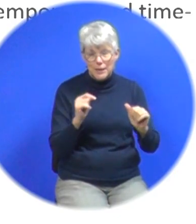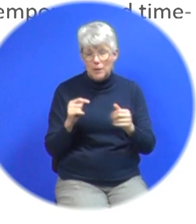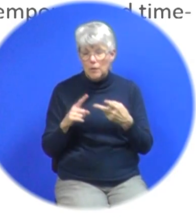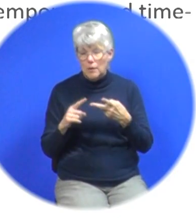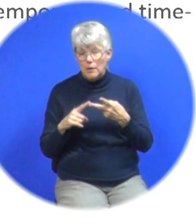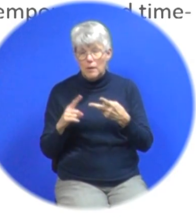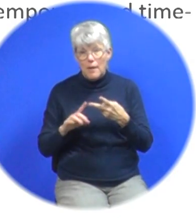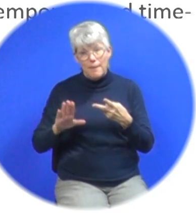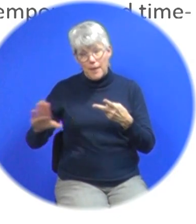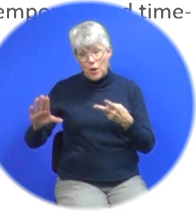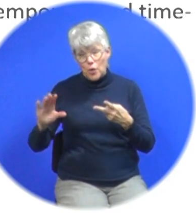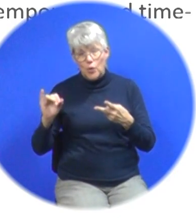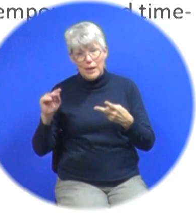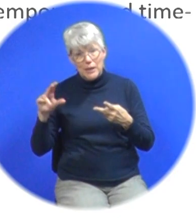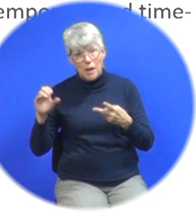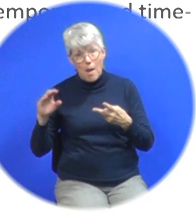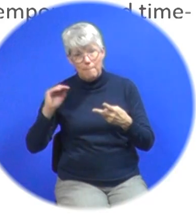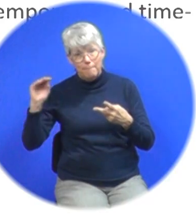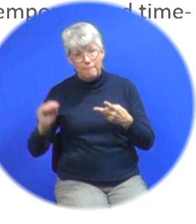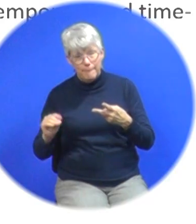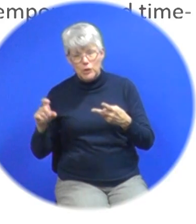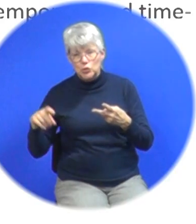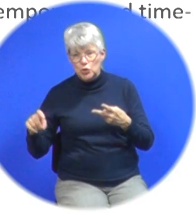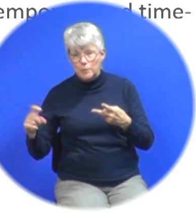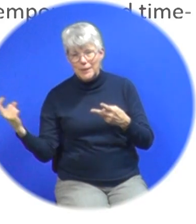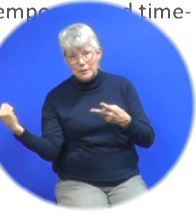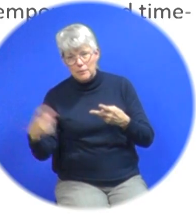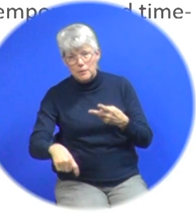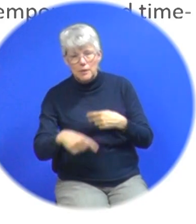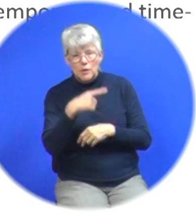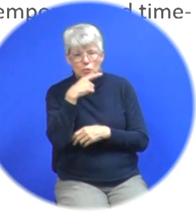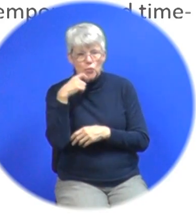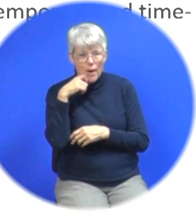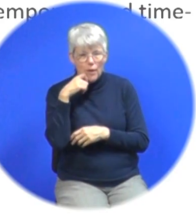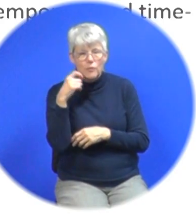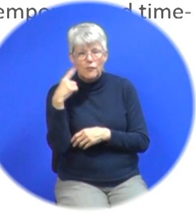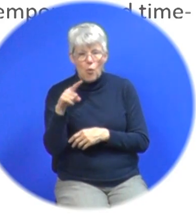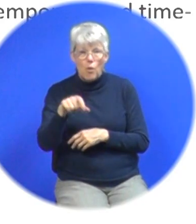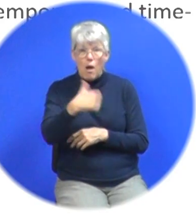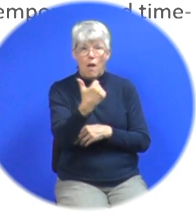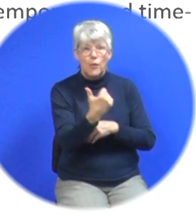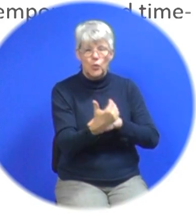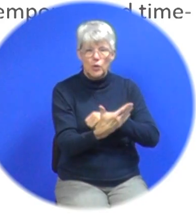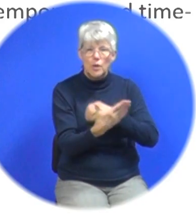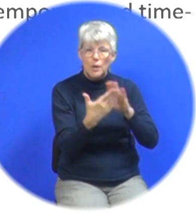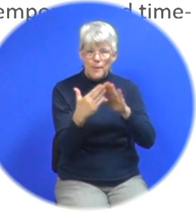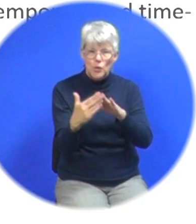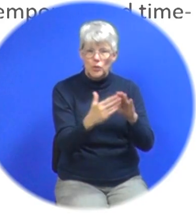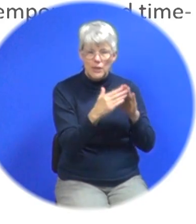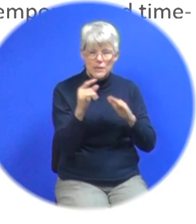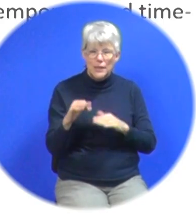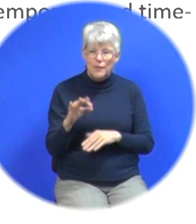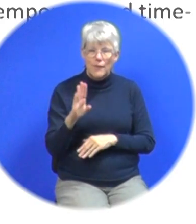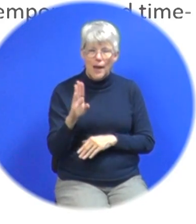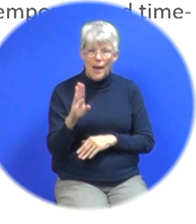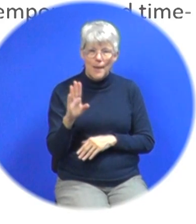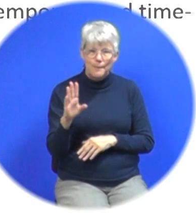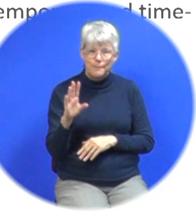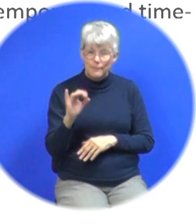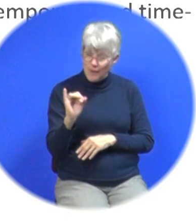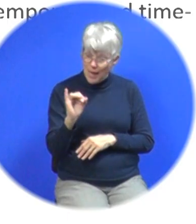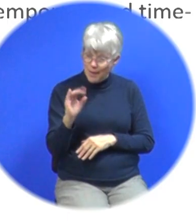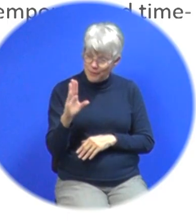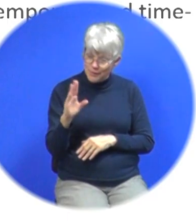ought to be placed into a drought mitigation fund for impacted communities to use if an IBT is approved within that relevant basin. That